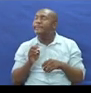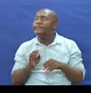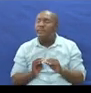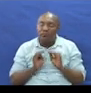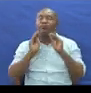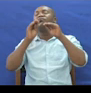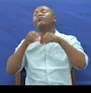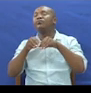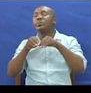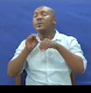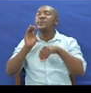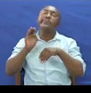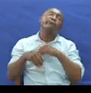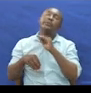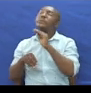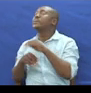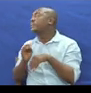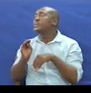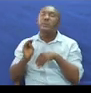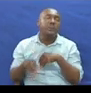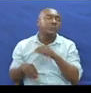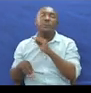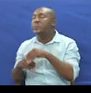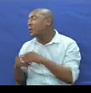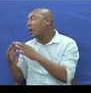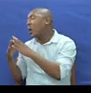the tunnel and went back home.